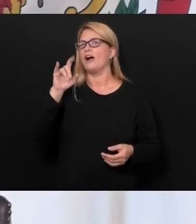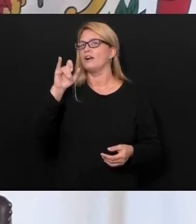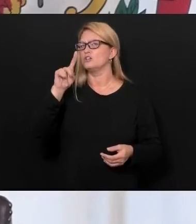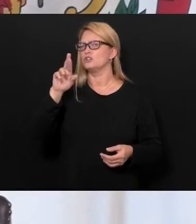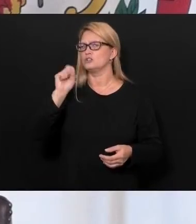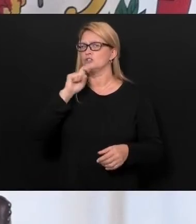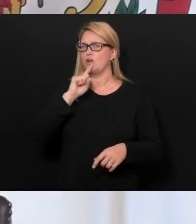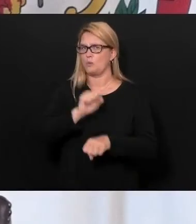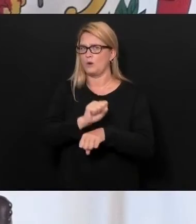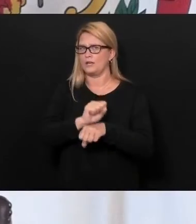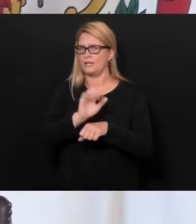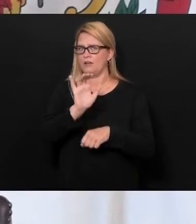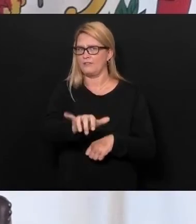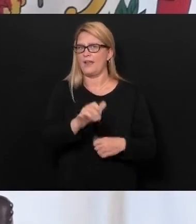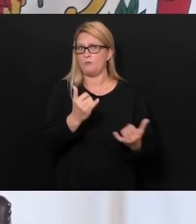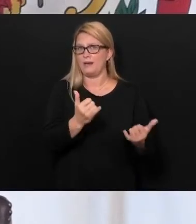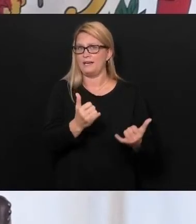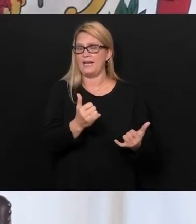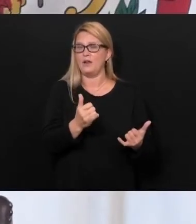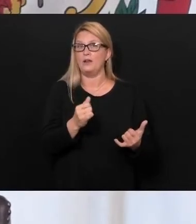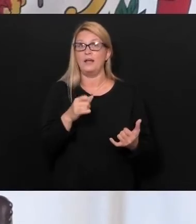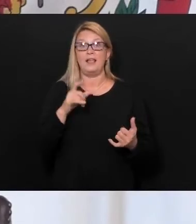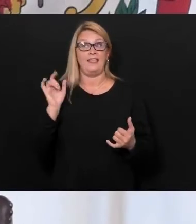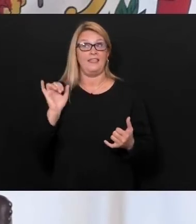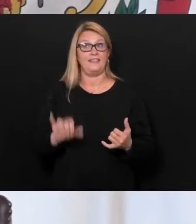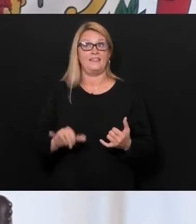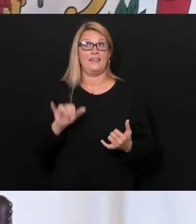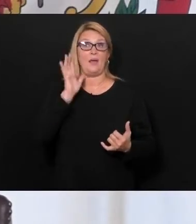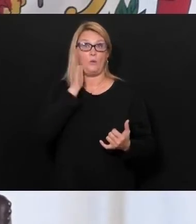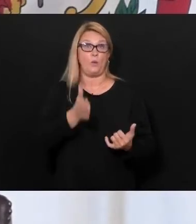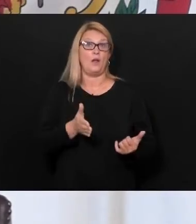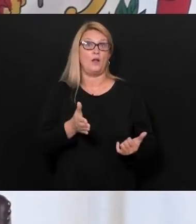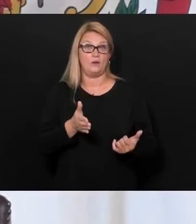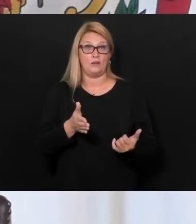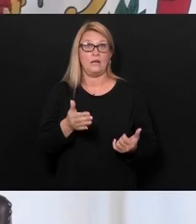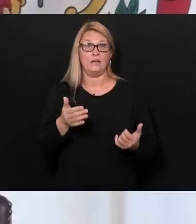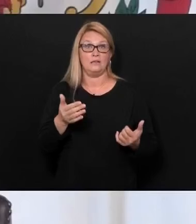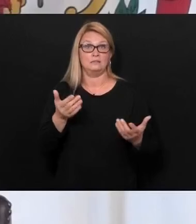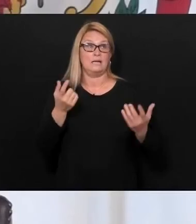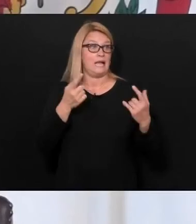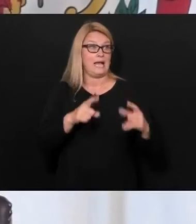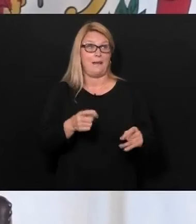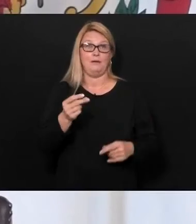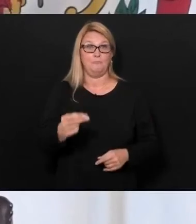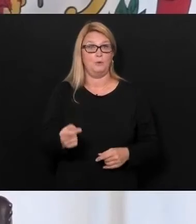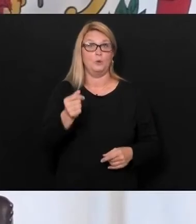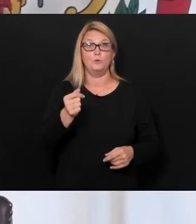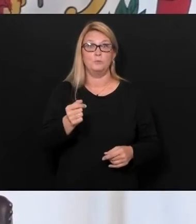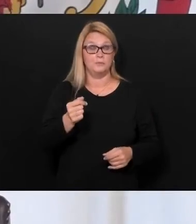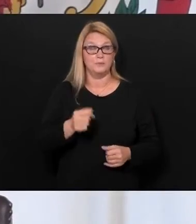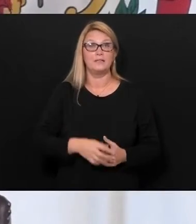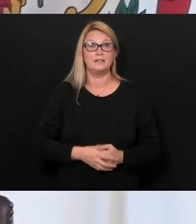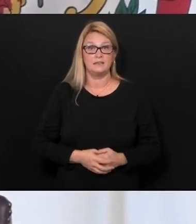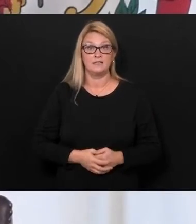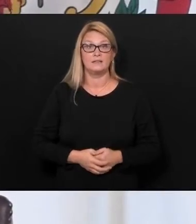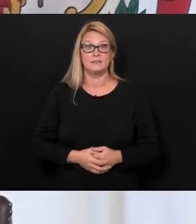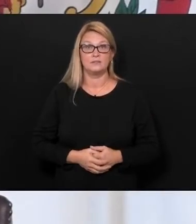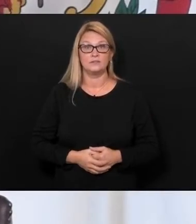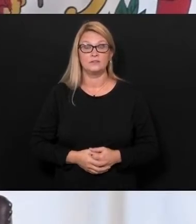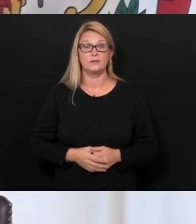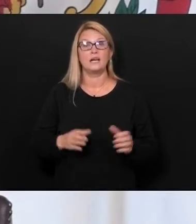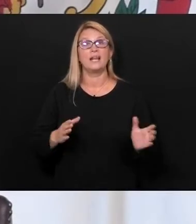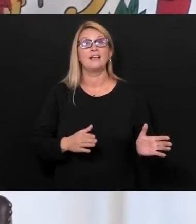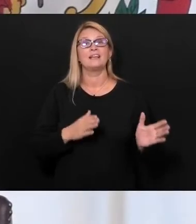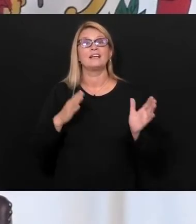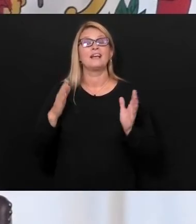through all that and everything. And absolutely, that will happen just boom. And then